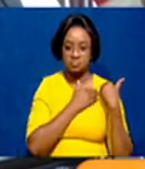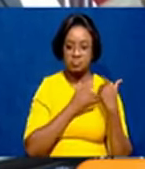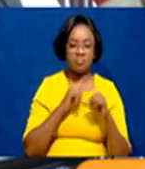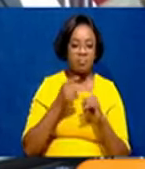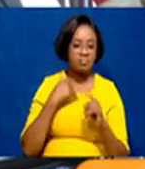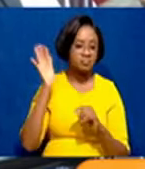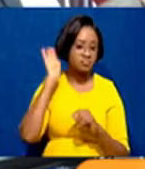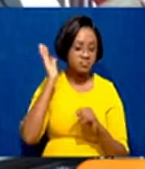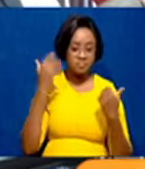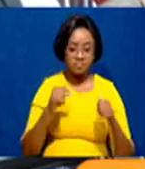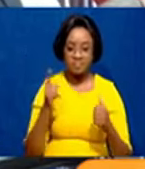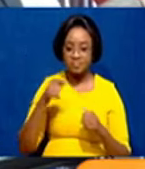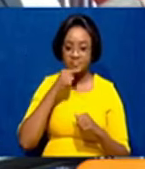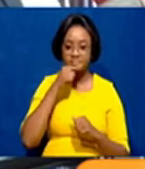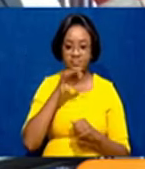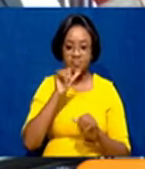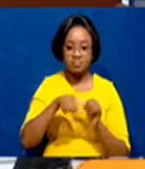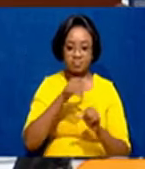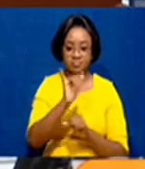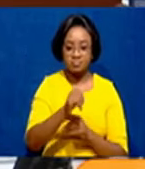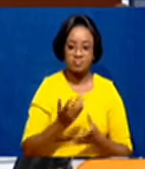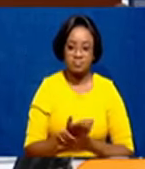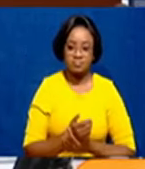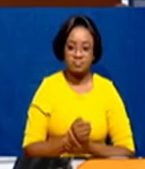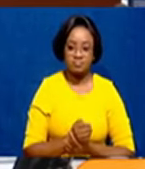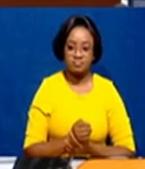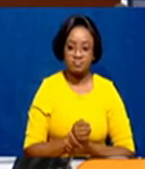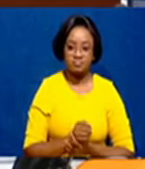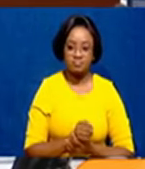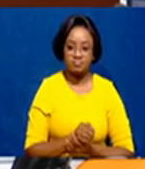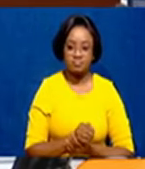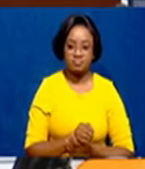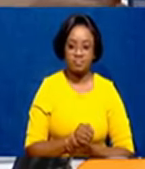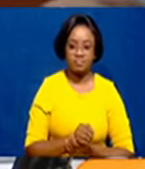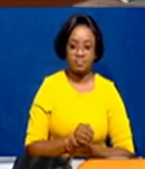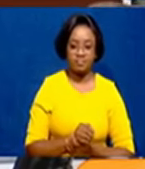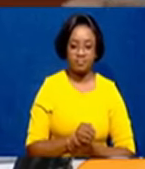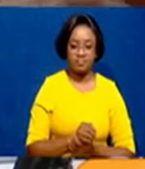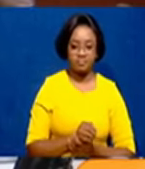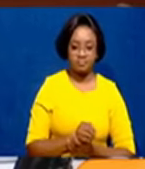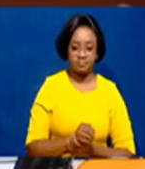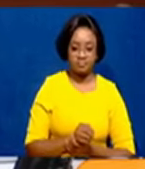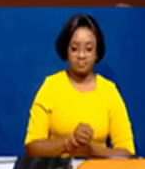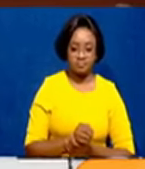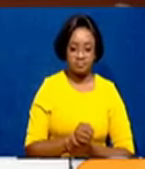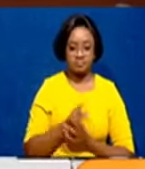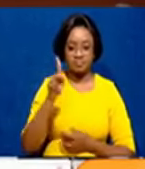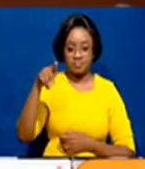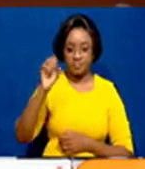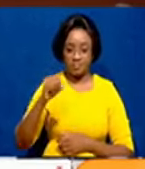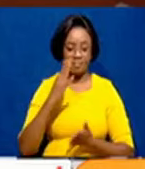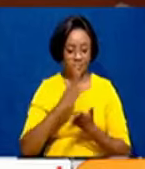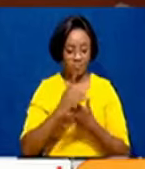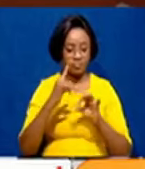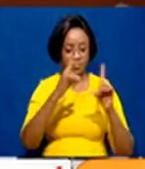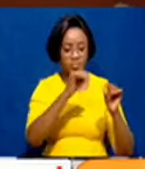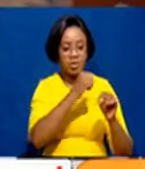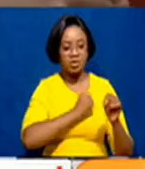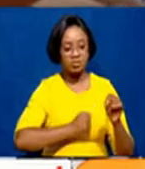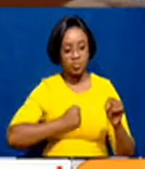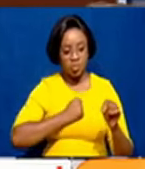you mention anything of that nature. The PS has expressed his message of condolences to the families.